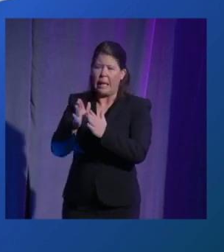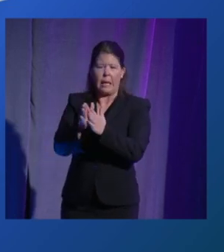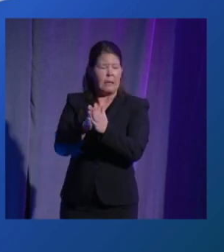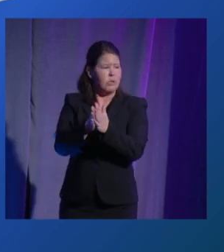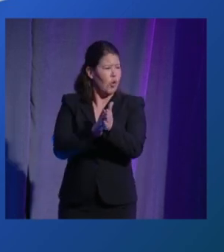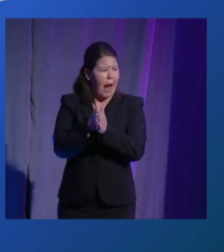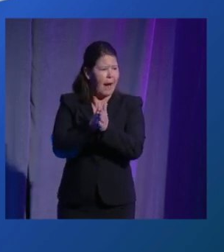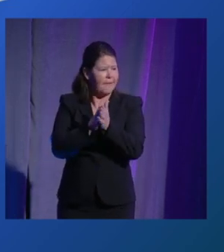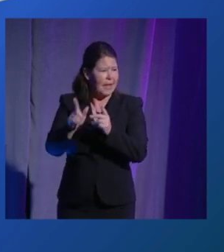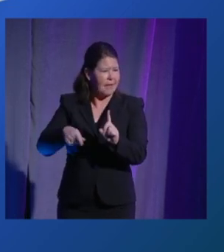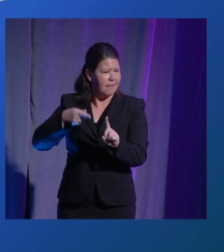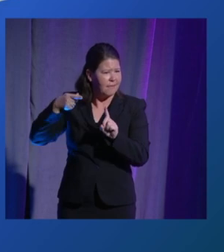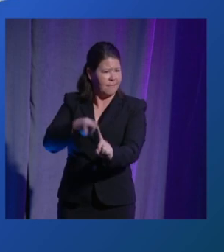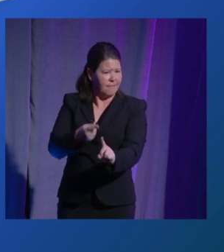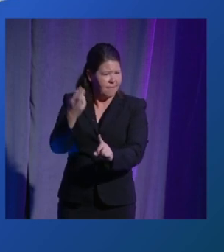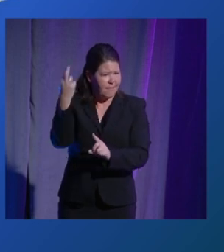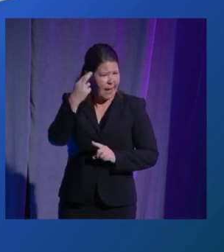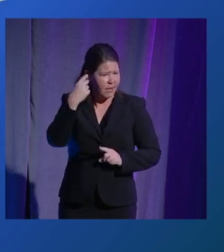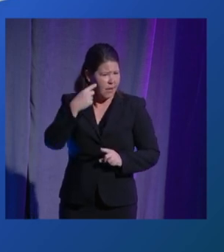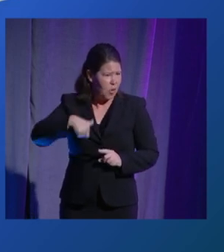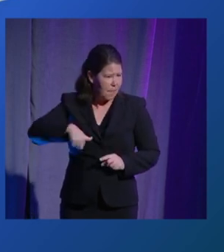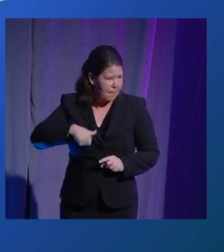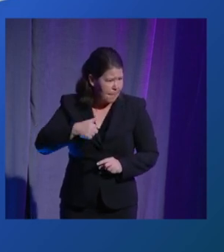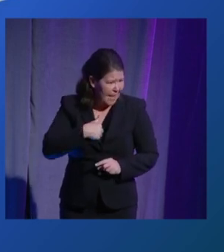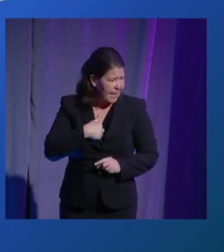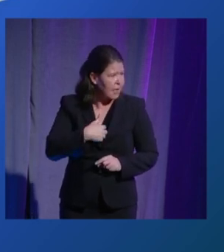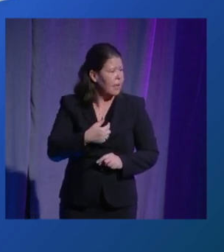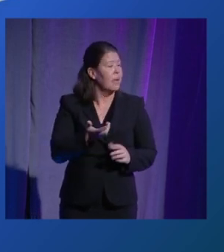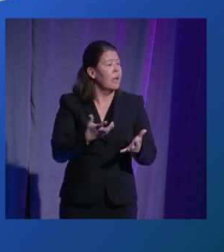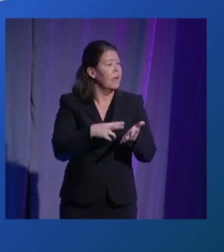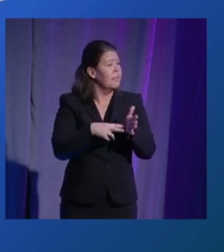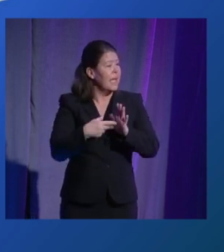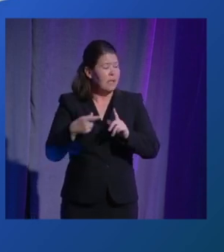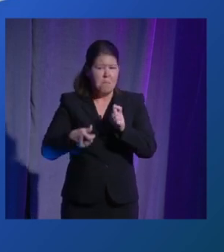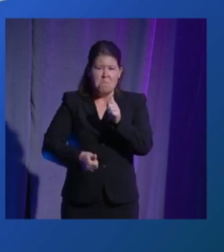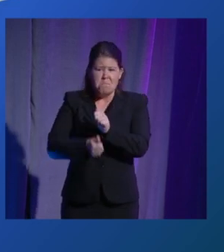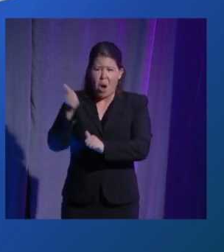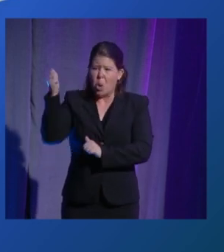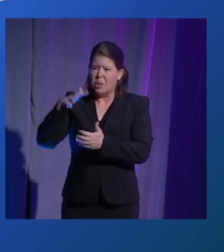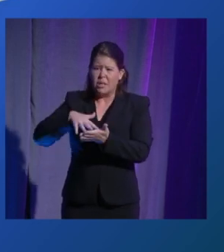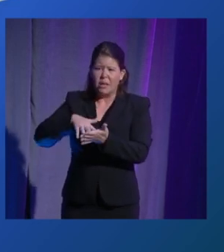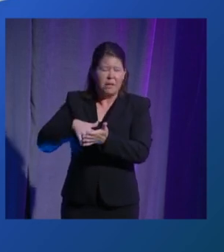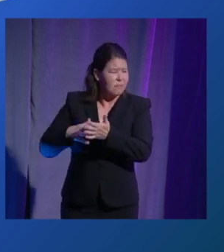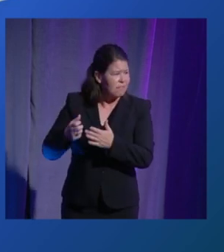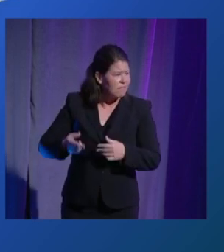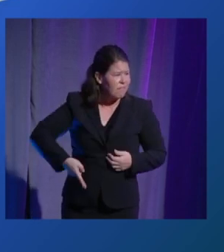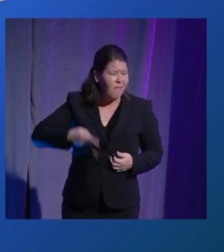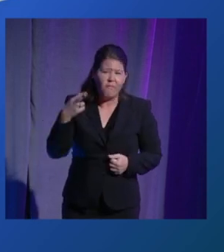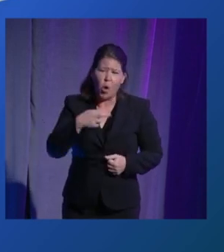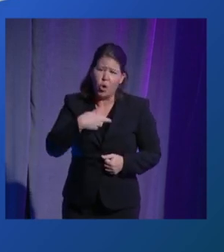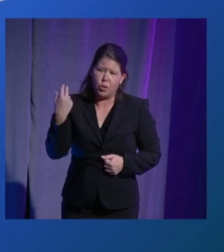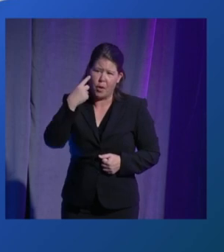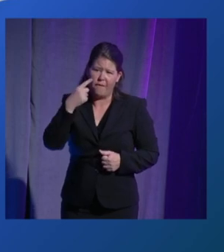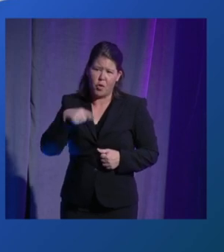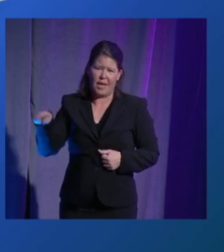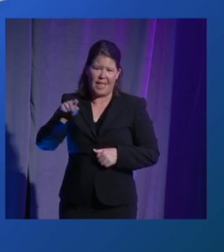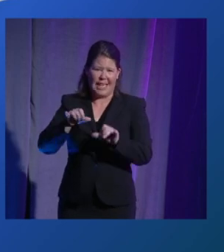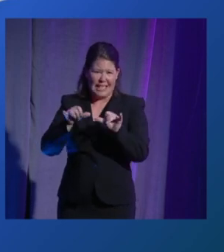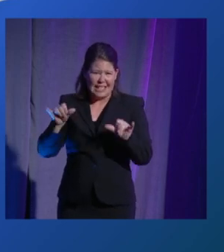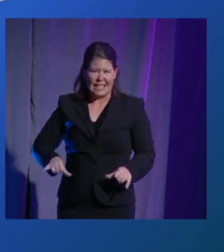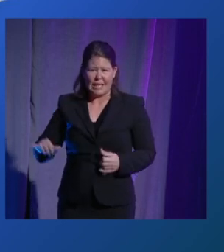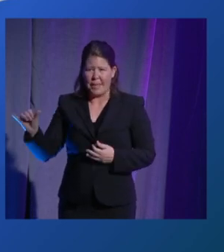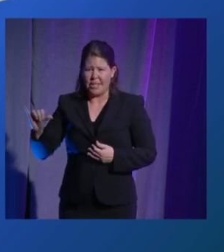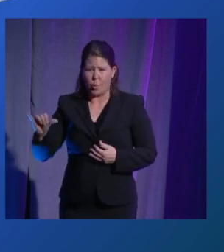vulnerable to these systems as well um so I I may be the biggest AI skeptic in the room actually despite the fact that I am an AI